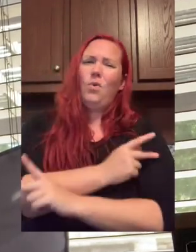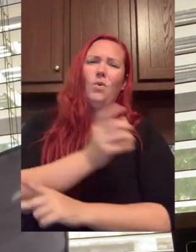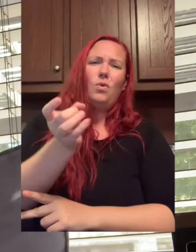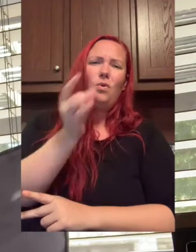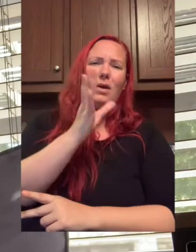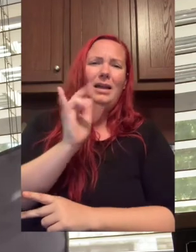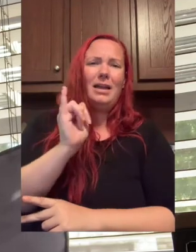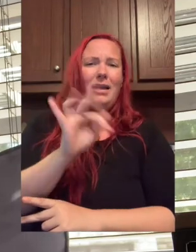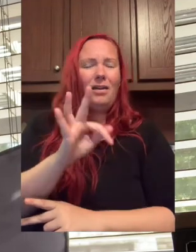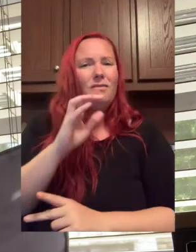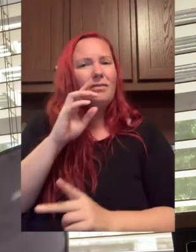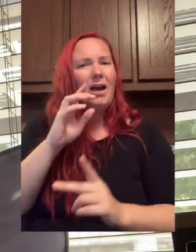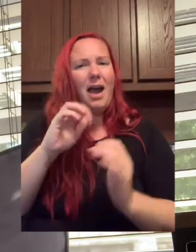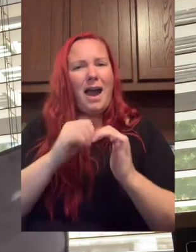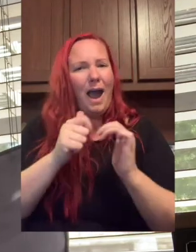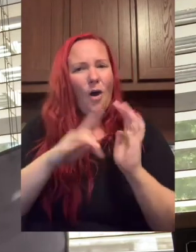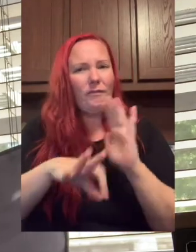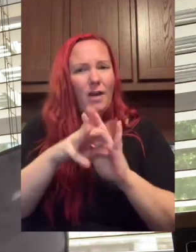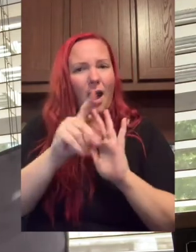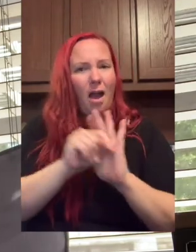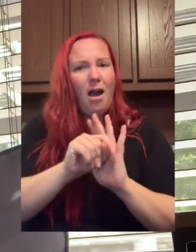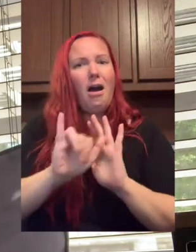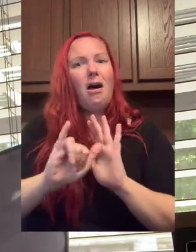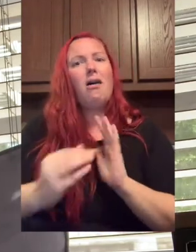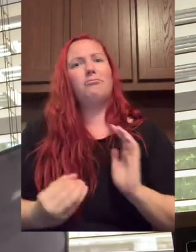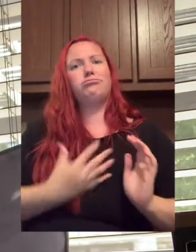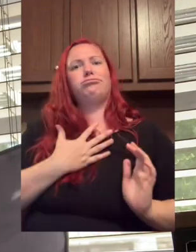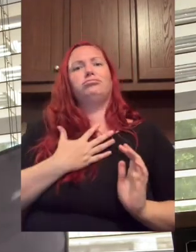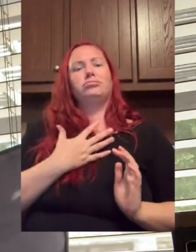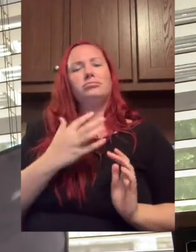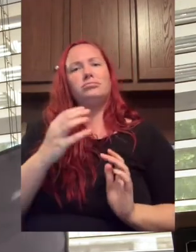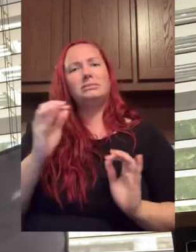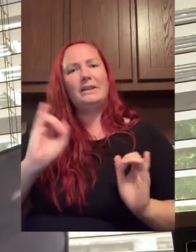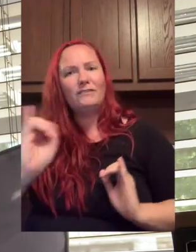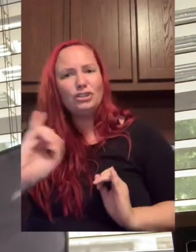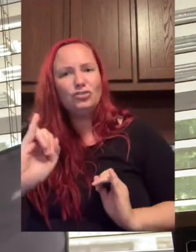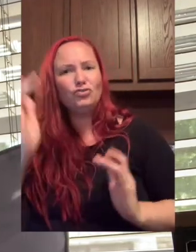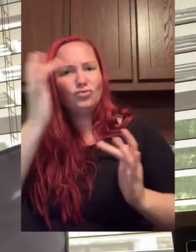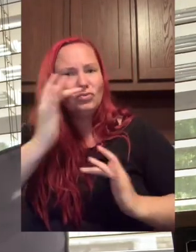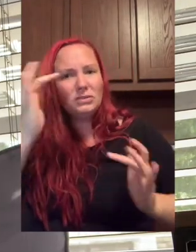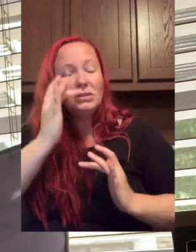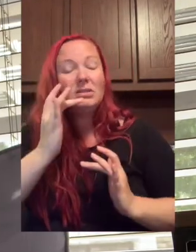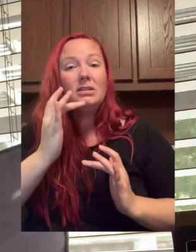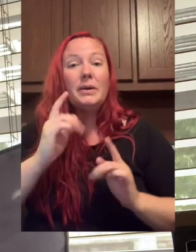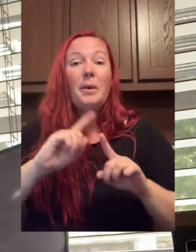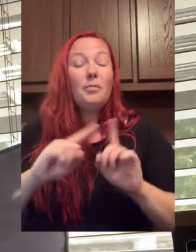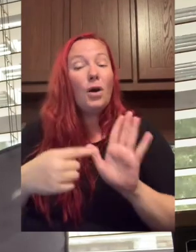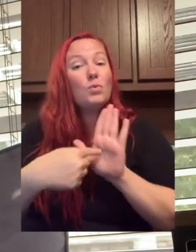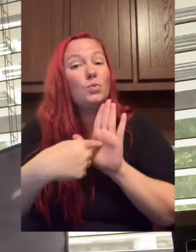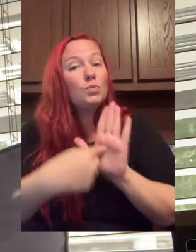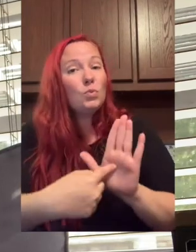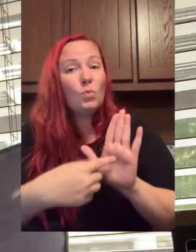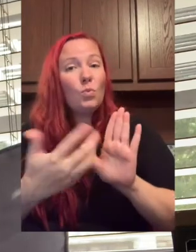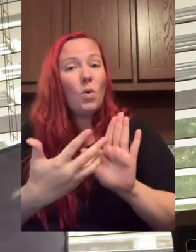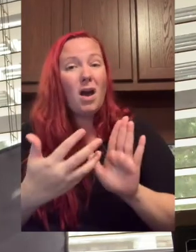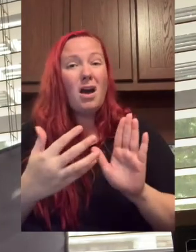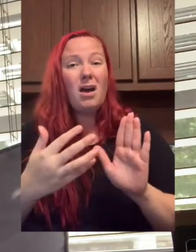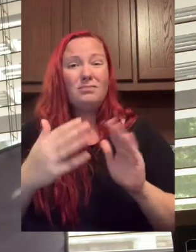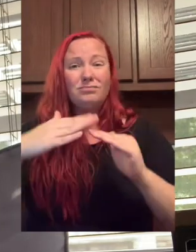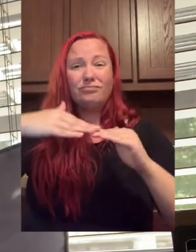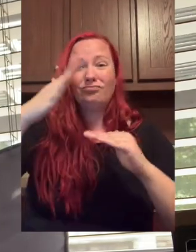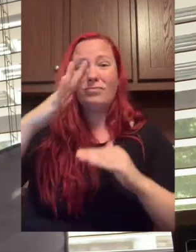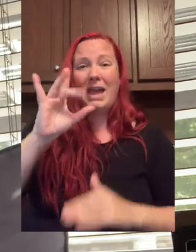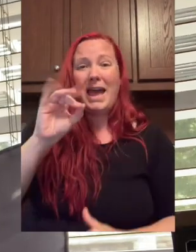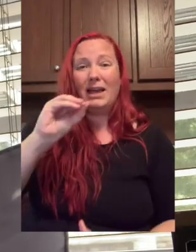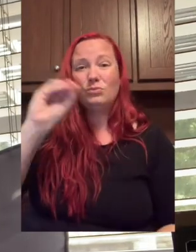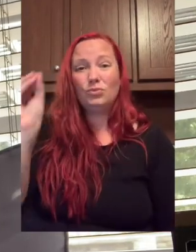But after the initial finding out of the affair, and in the worst possible